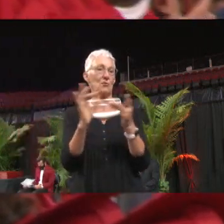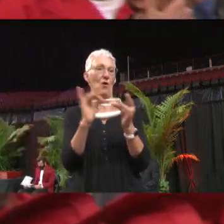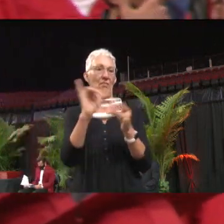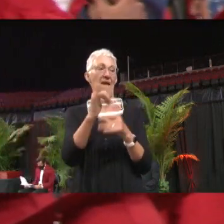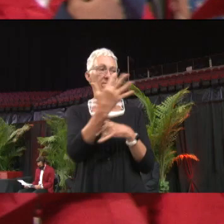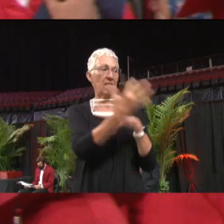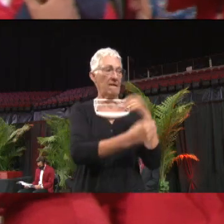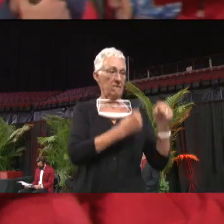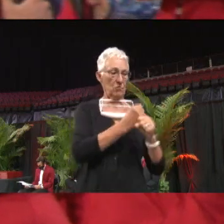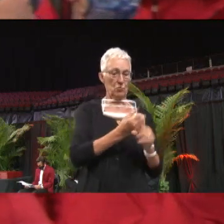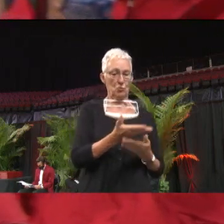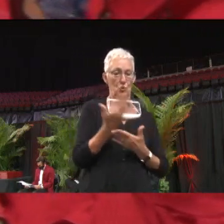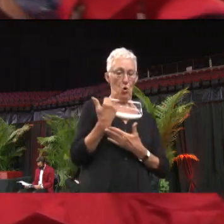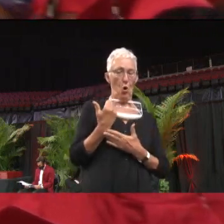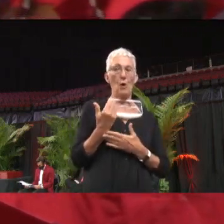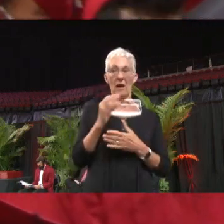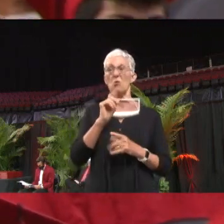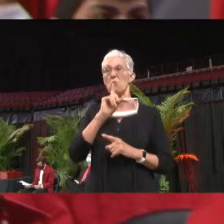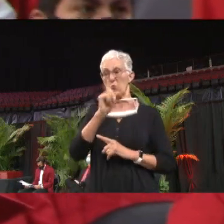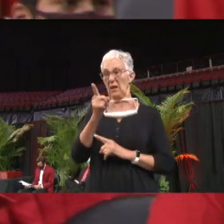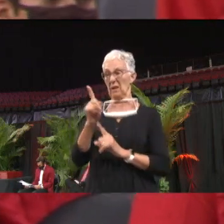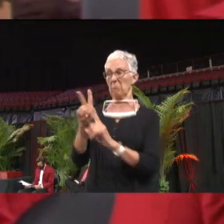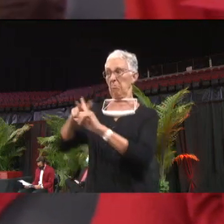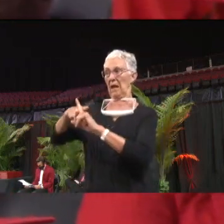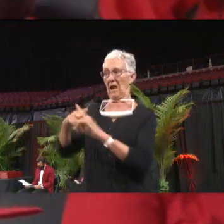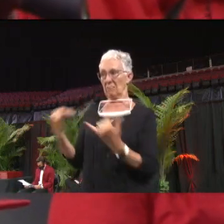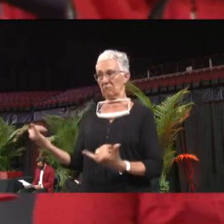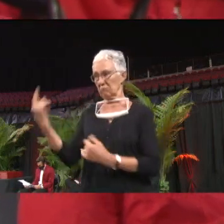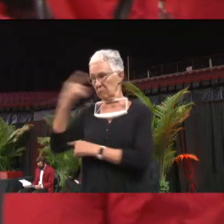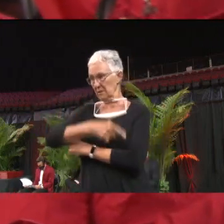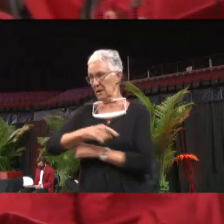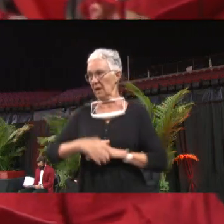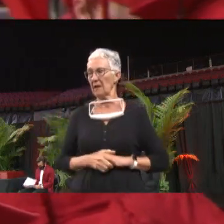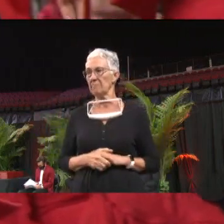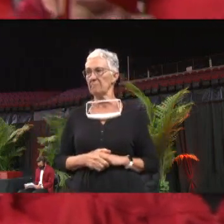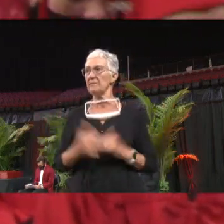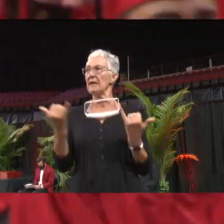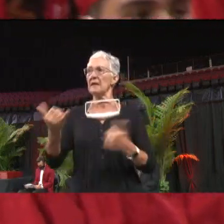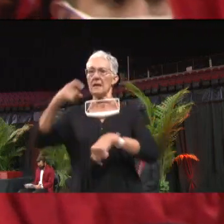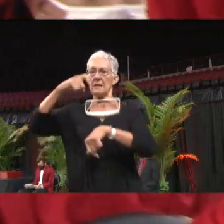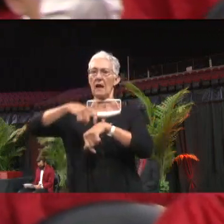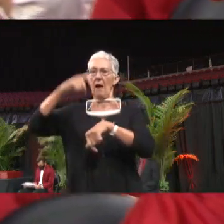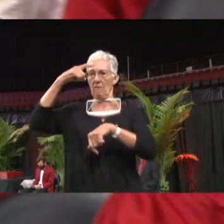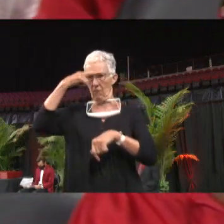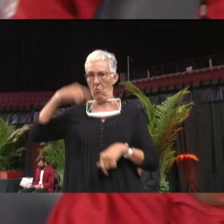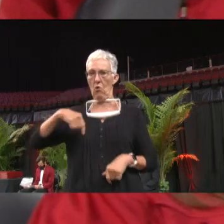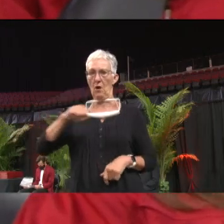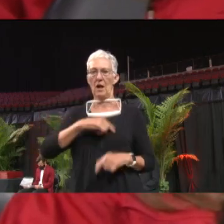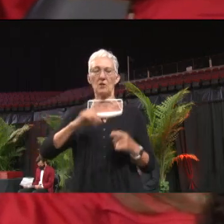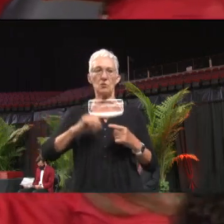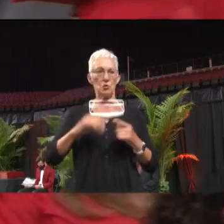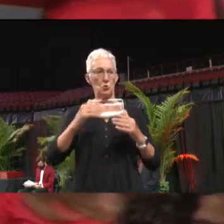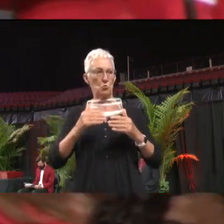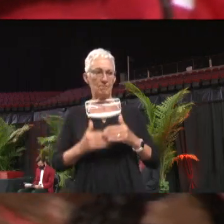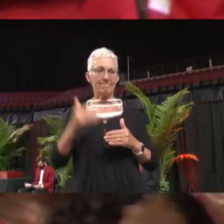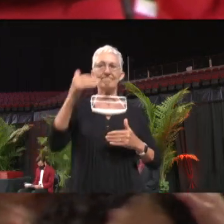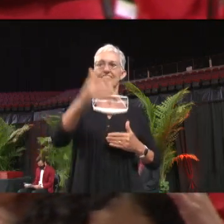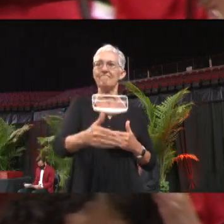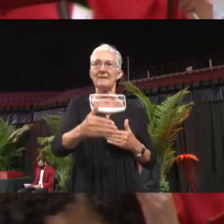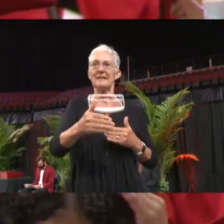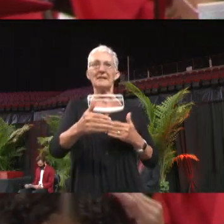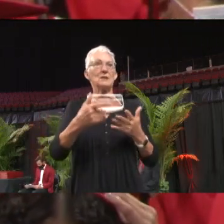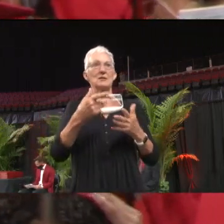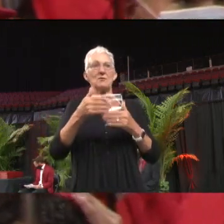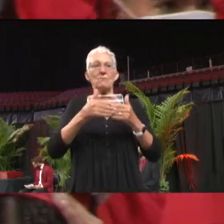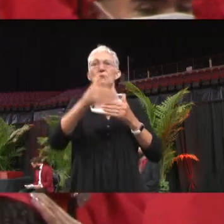relevant today. It is our time to take the next step forward. Believe in yourself as we are all capable. We are now at